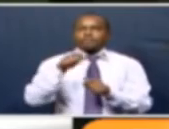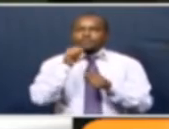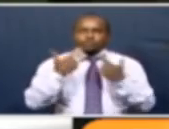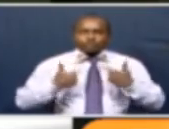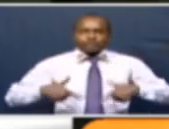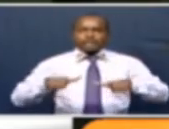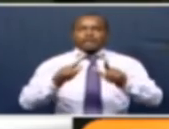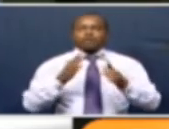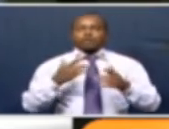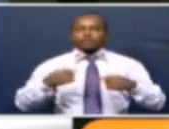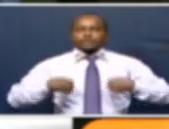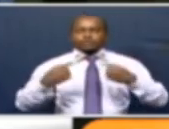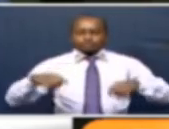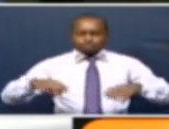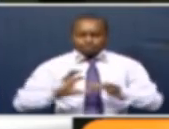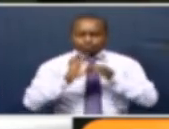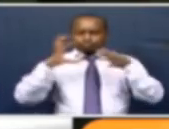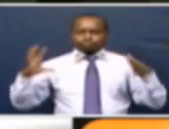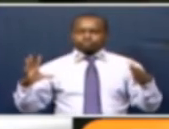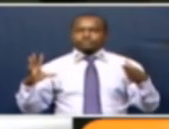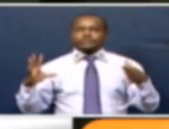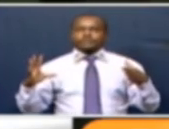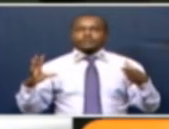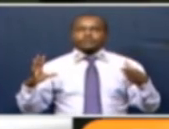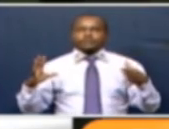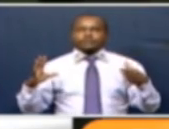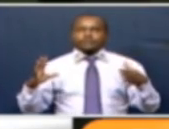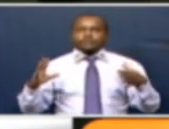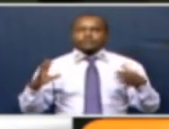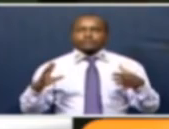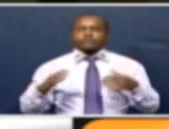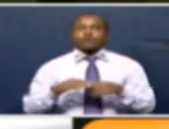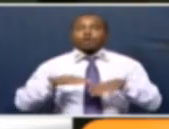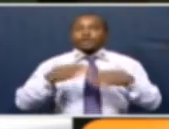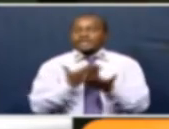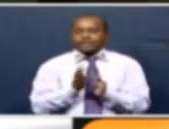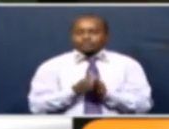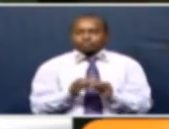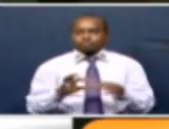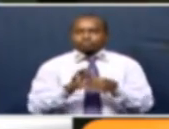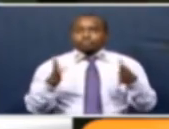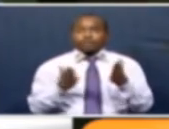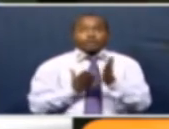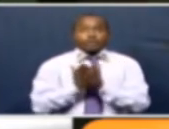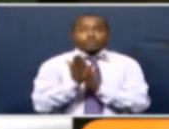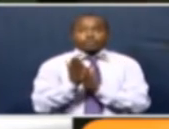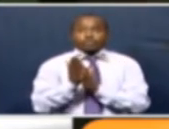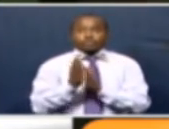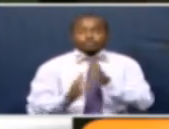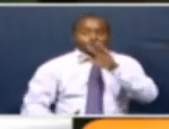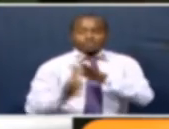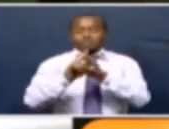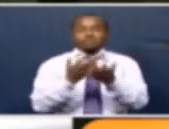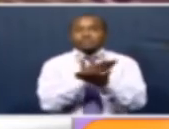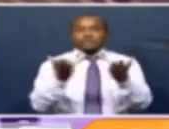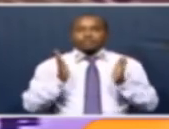to be broken apart or anything set us apart through the machinations of any other